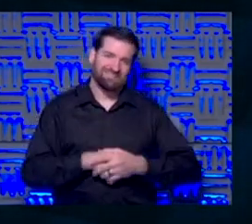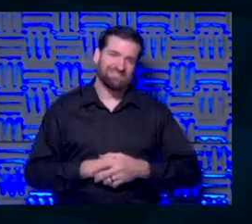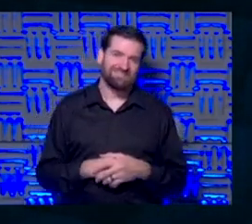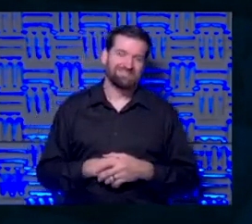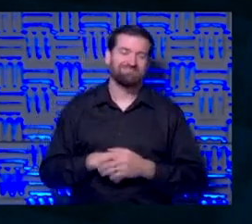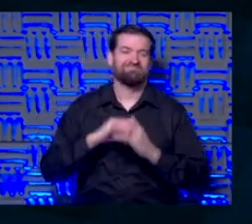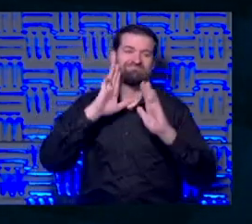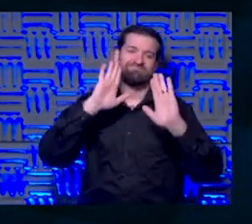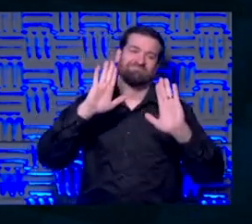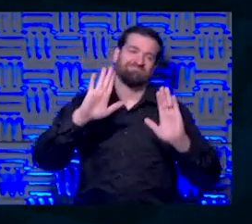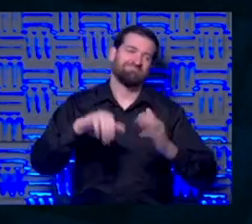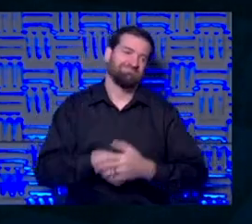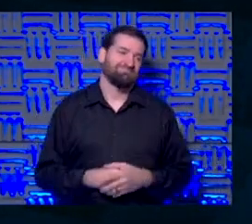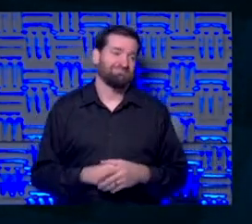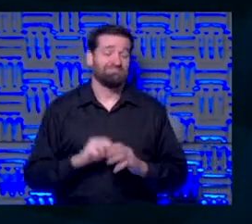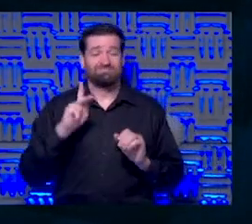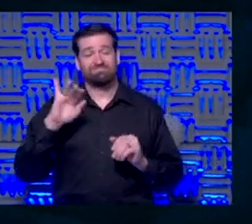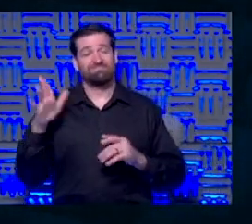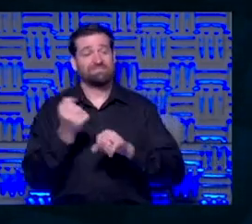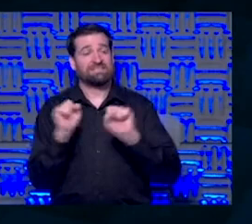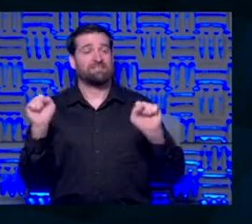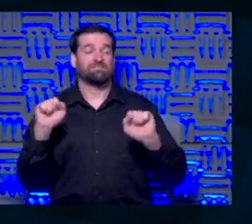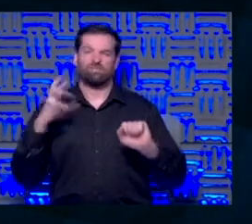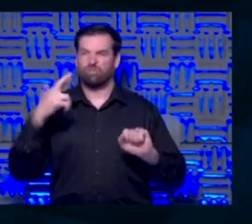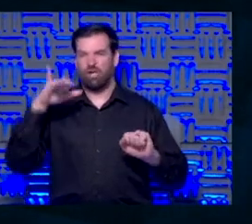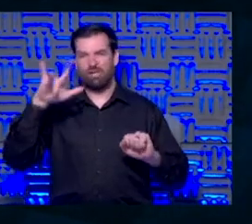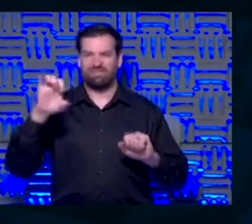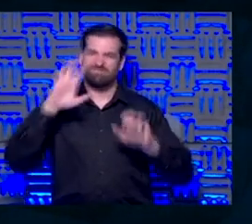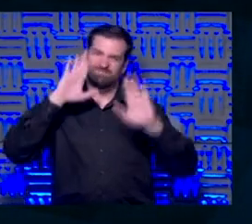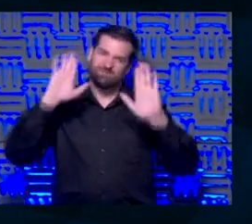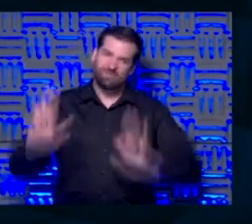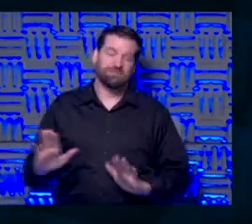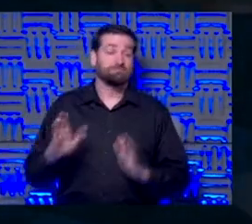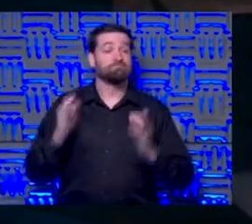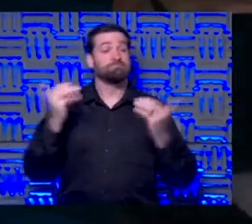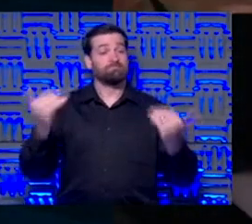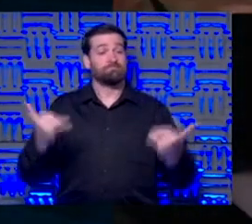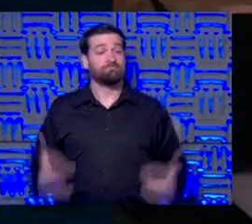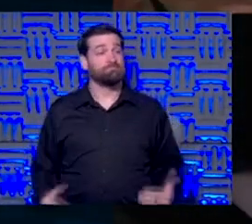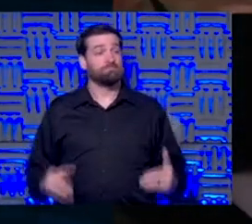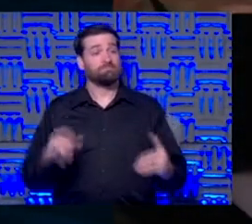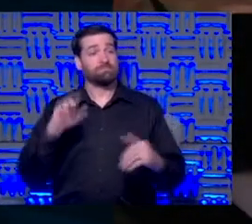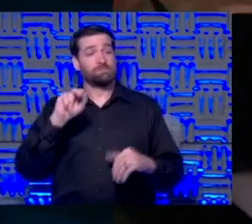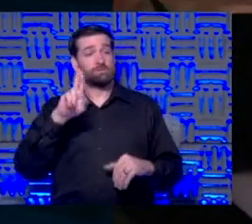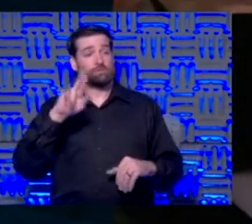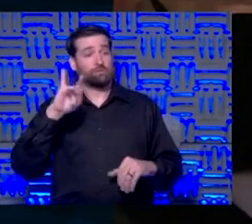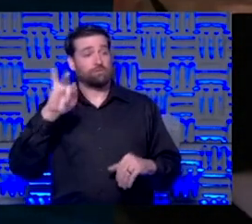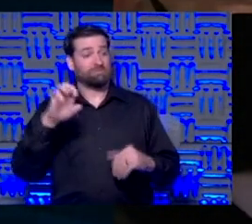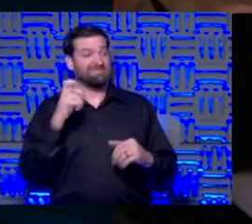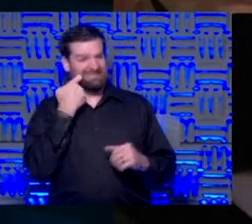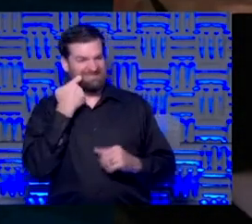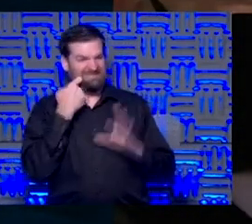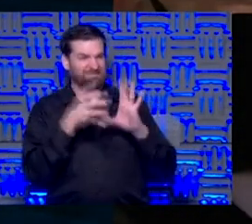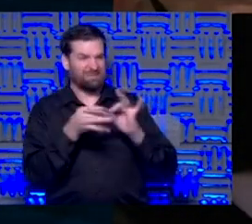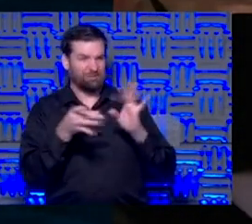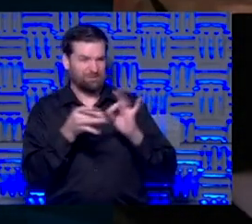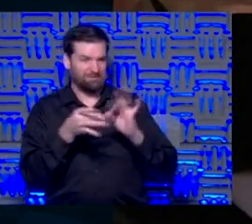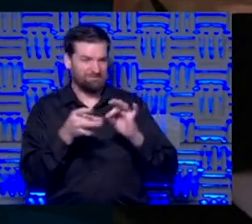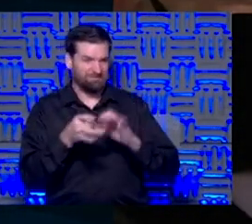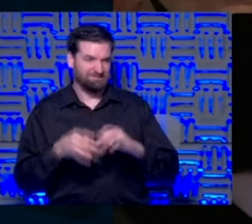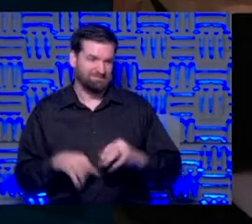Well done, Kelly. Just to be on the safe side, and Charlie, great modeling. And right here on our own master control unit, we referenced it just a little while